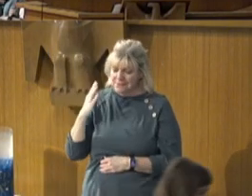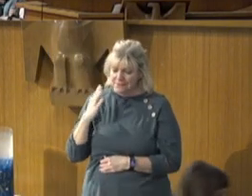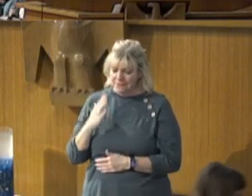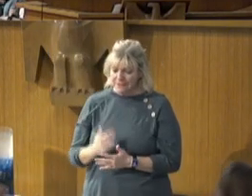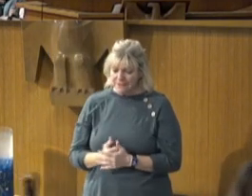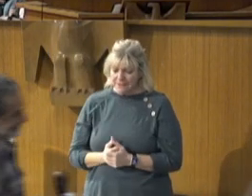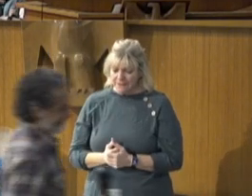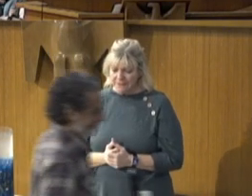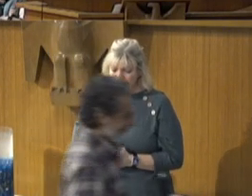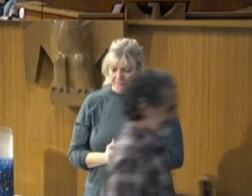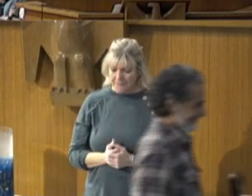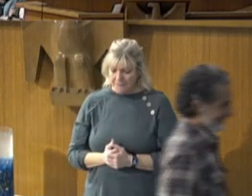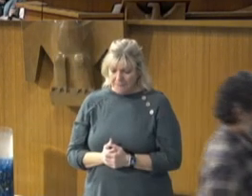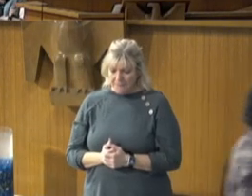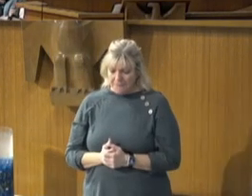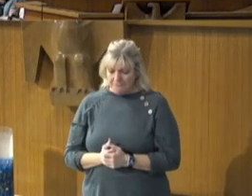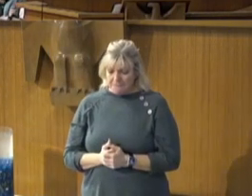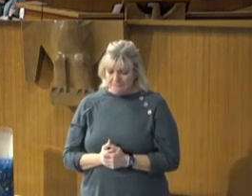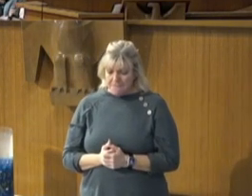grace.